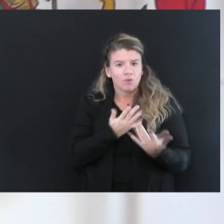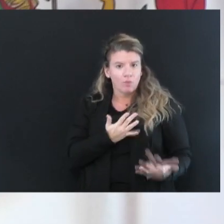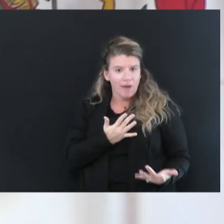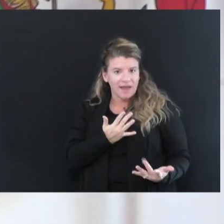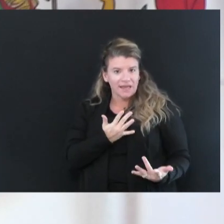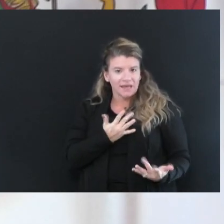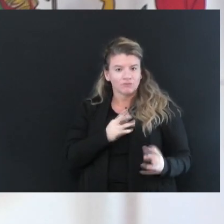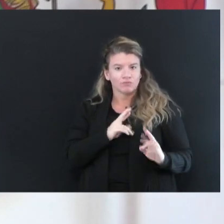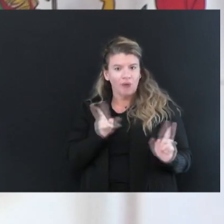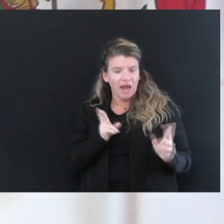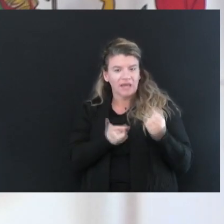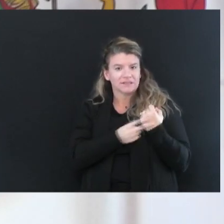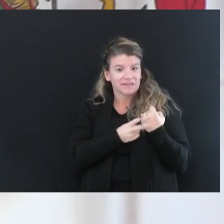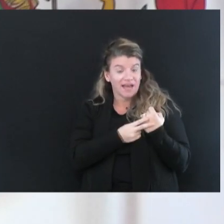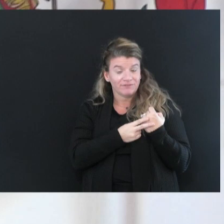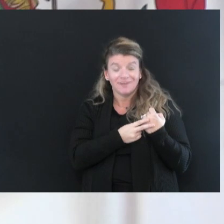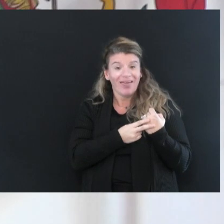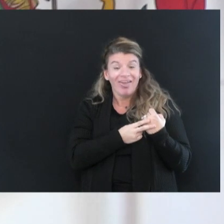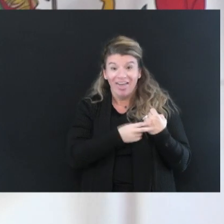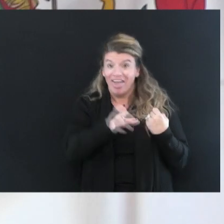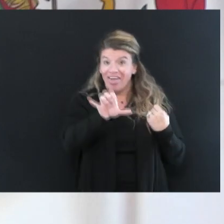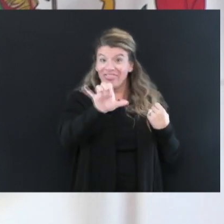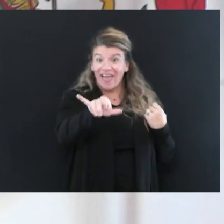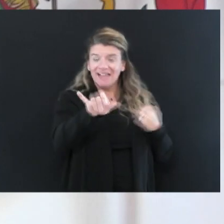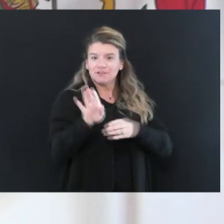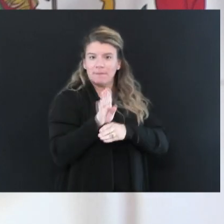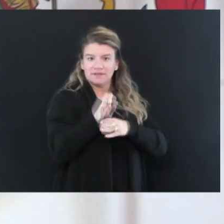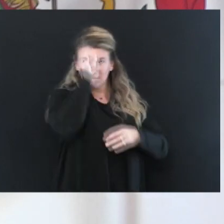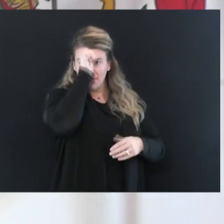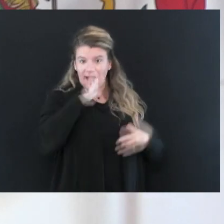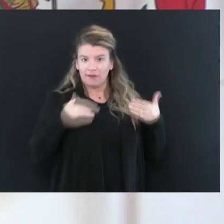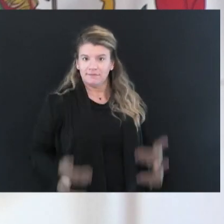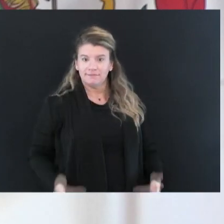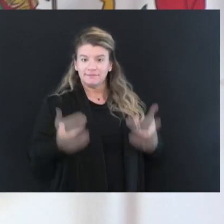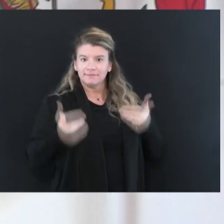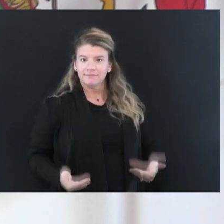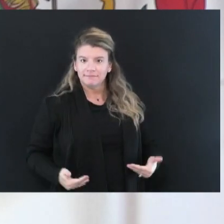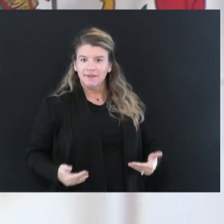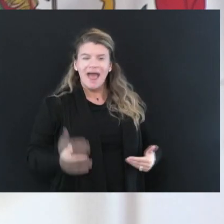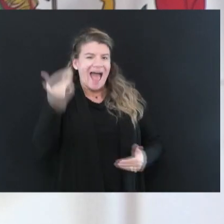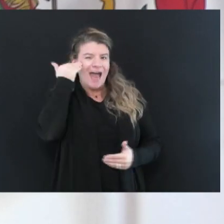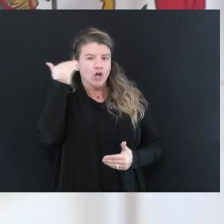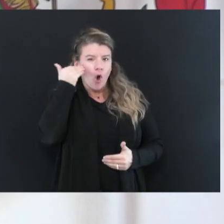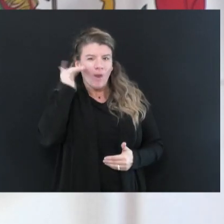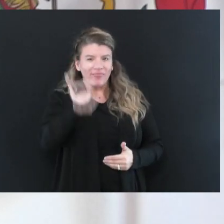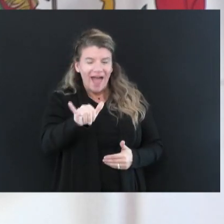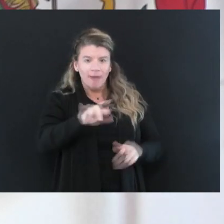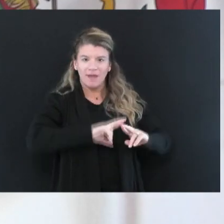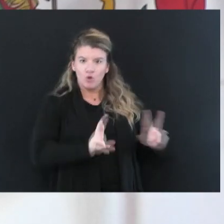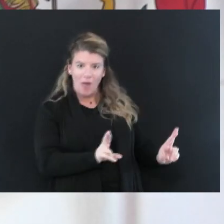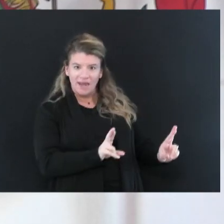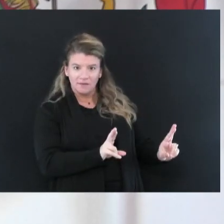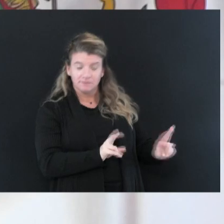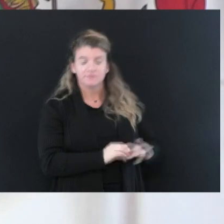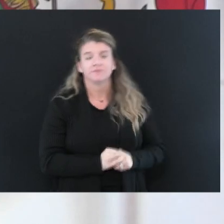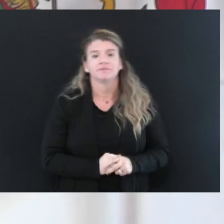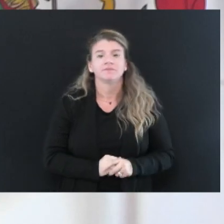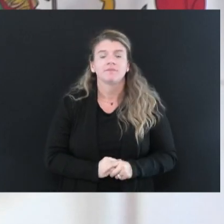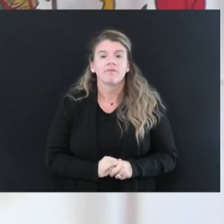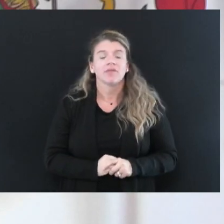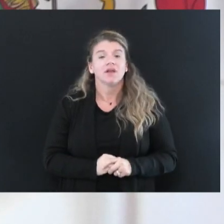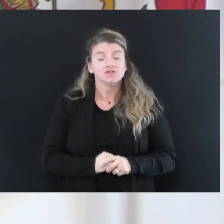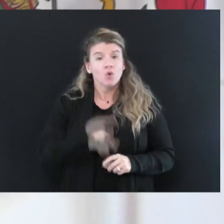guy is trying to take care of you on every turn. Now, from the standpoint of